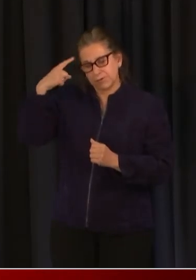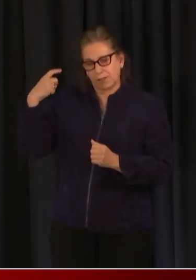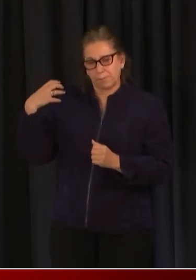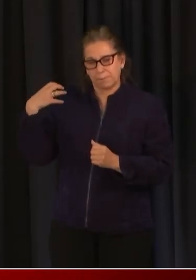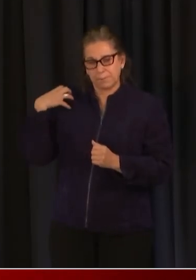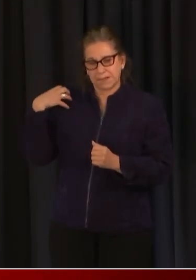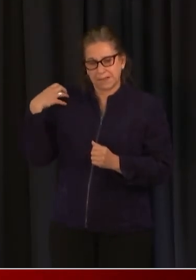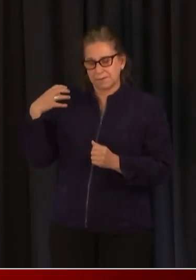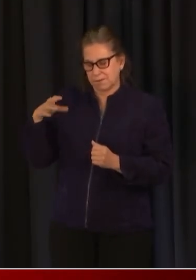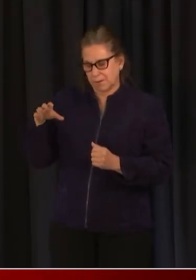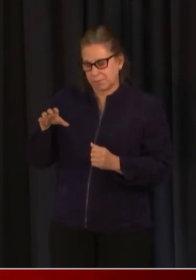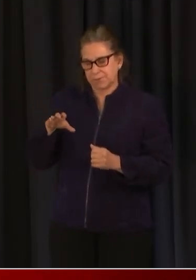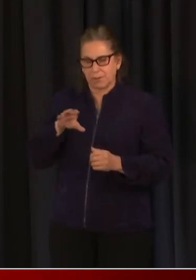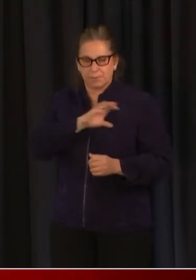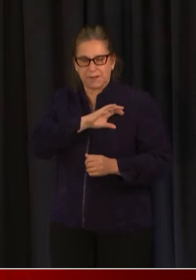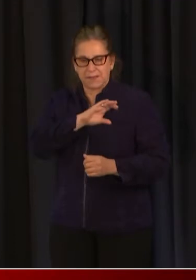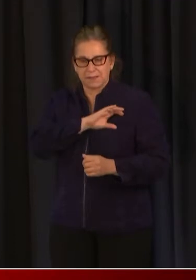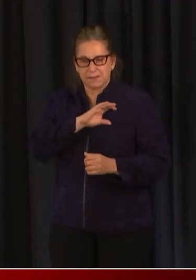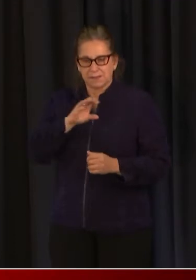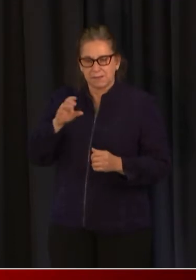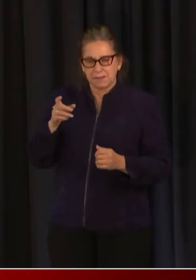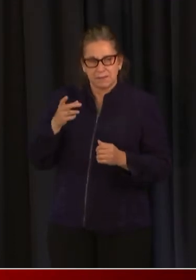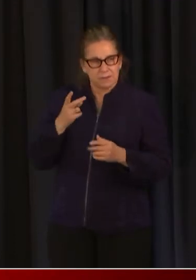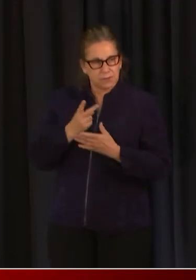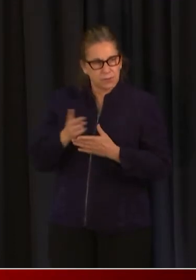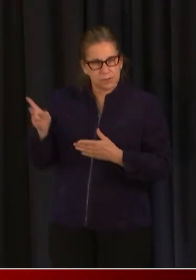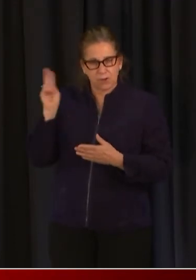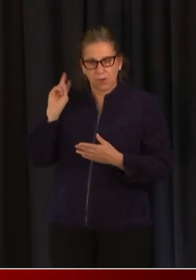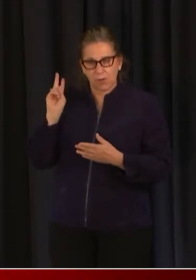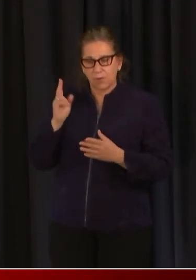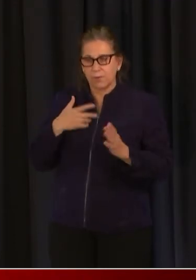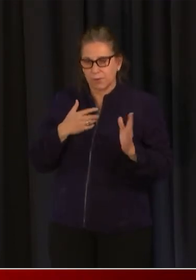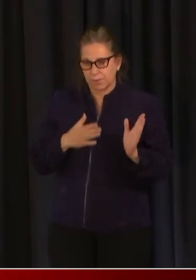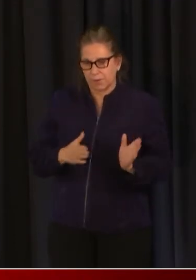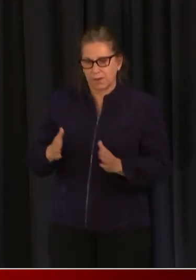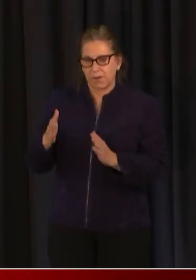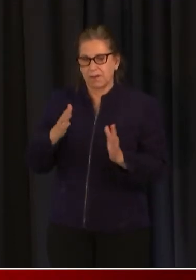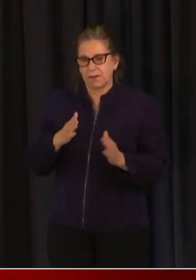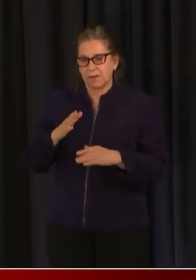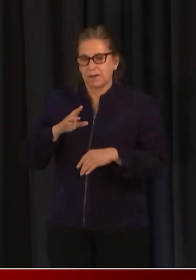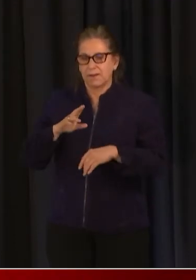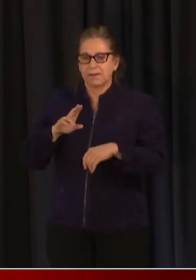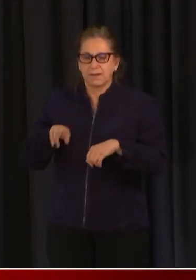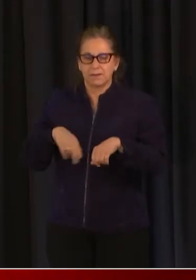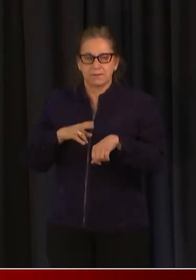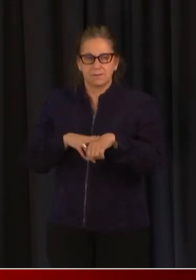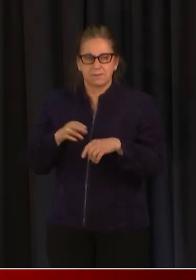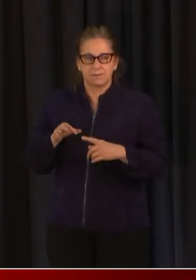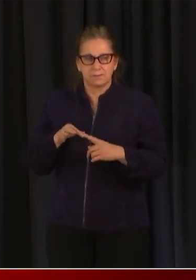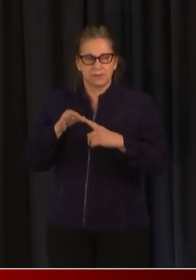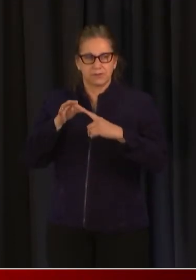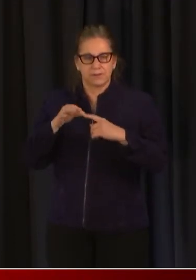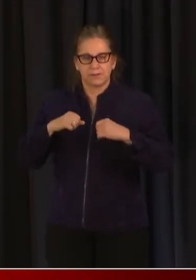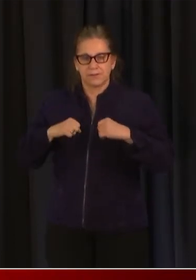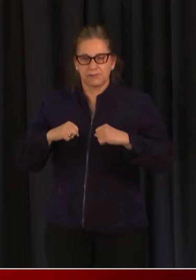date was announced. I believe it was about a week and a half ago, 2 weeks ago. It is a national special security event, so the U.S. Secret Service